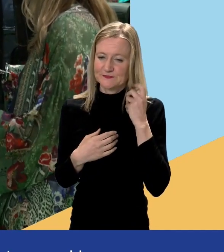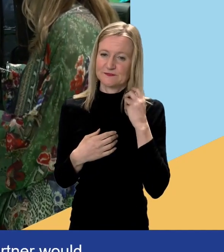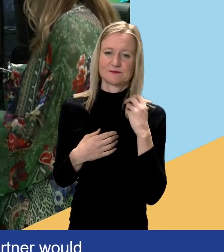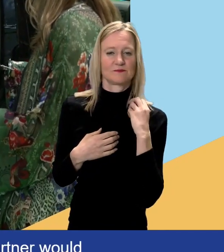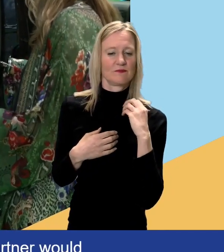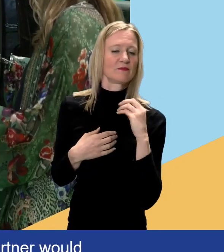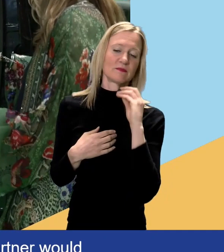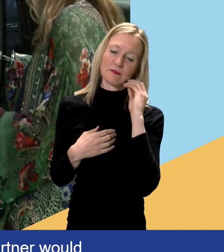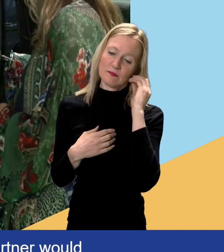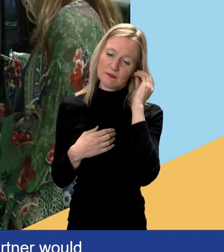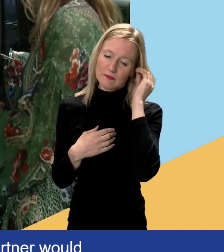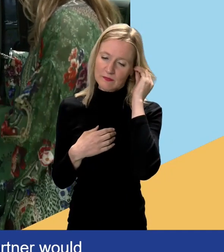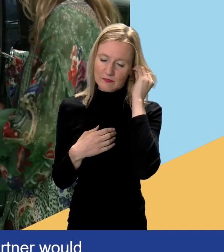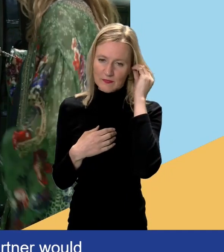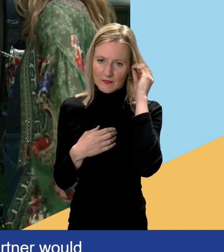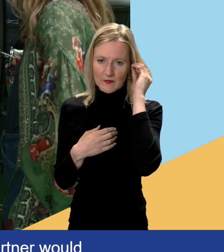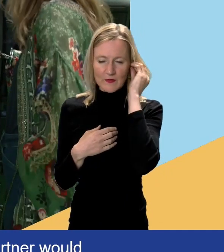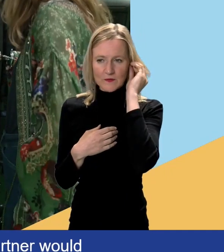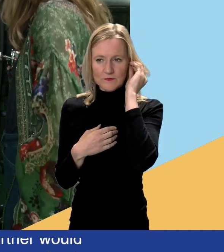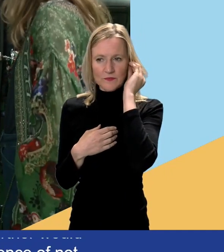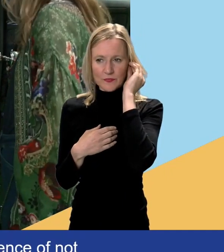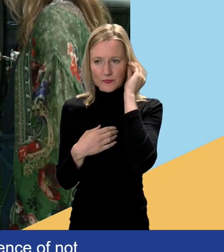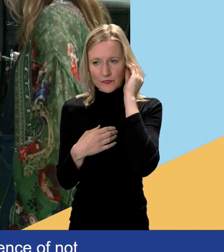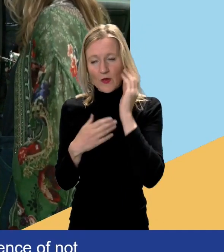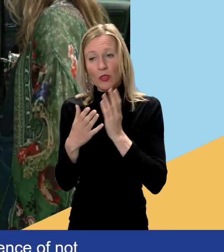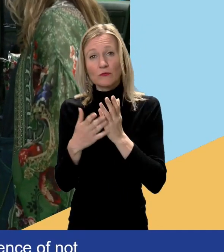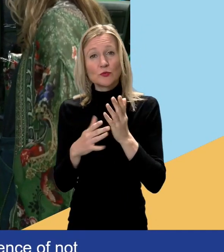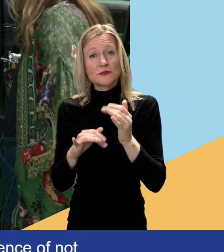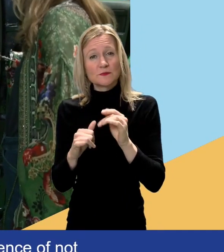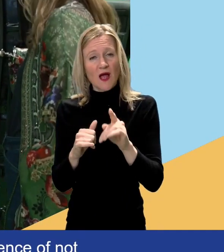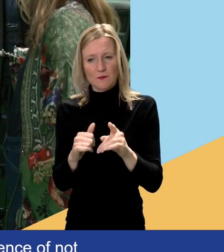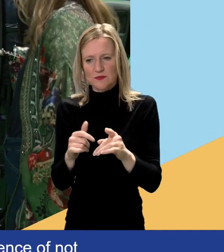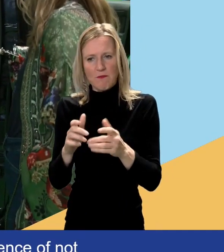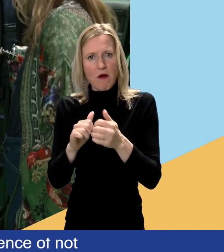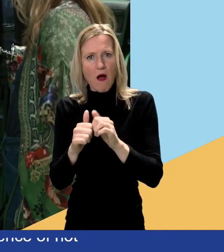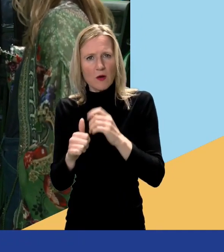having someone doing it, then they could go for that. Exactly, yeah, we see it a lot in our drive from wheelchair